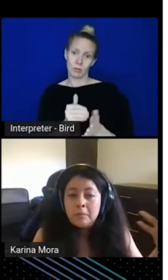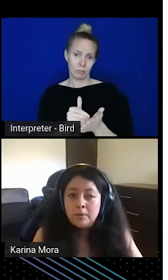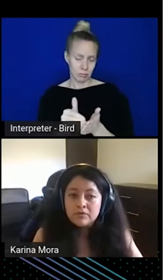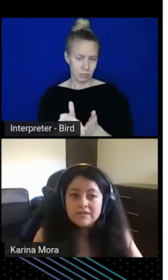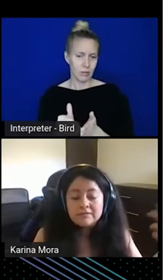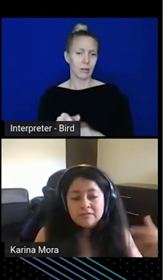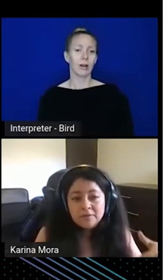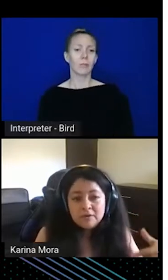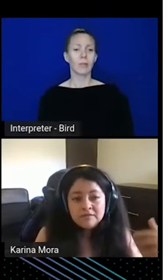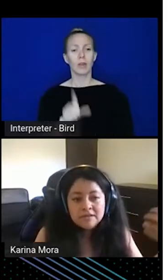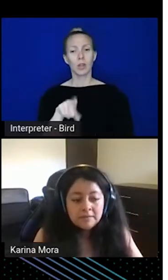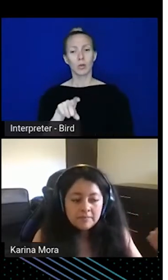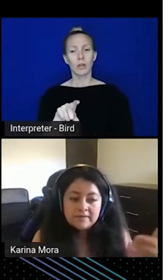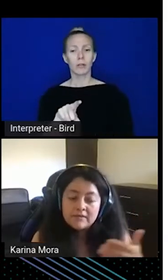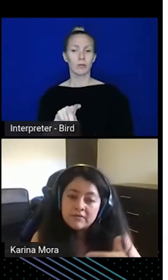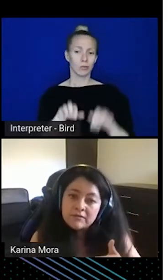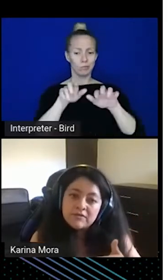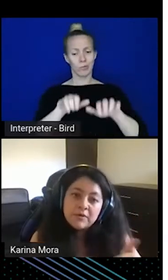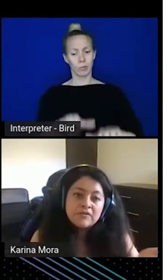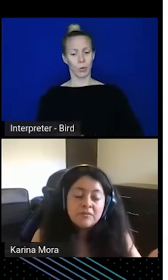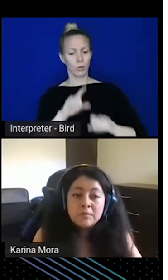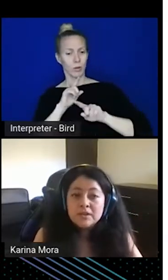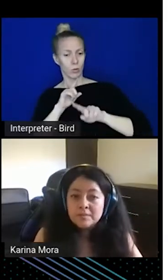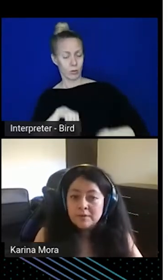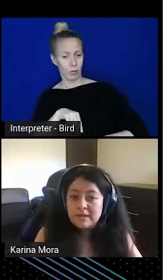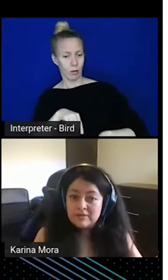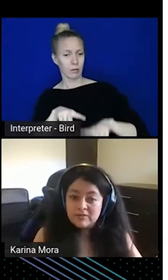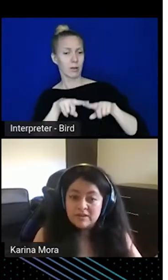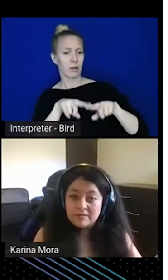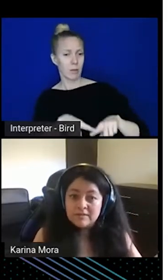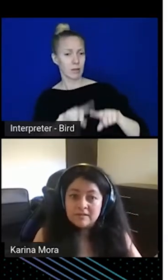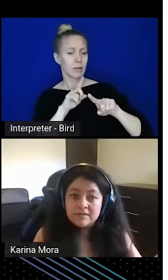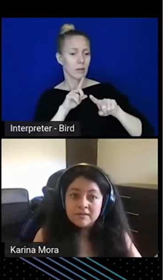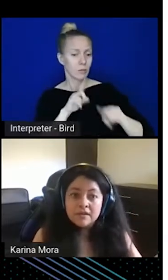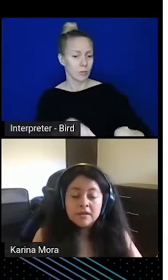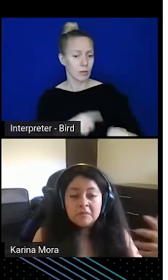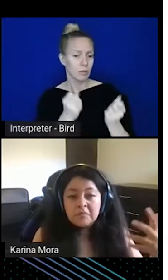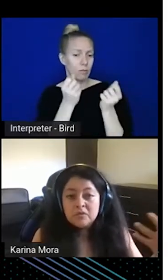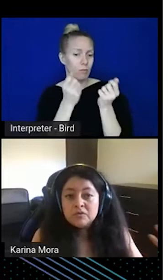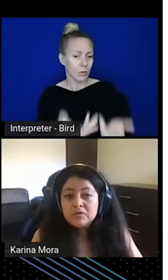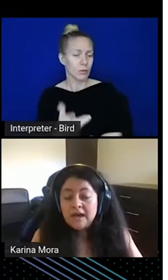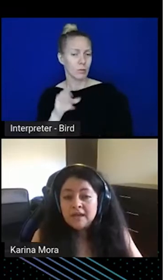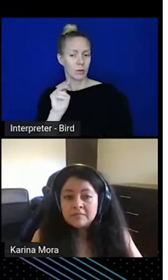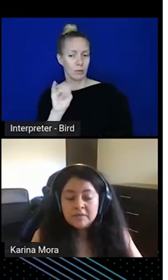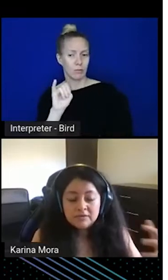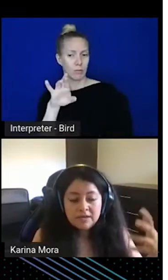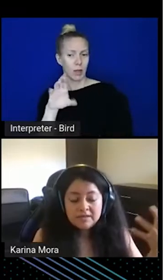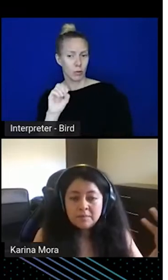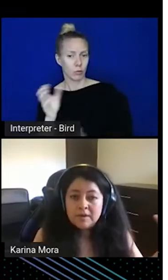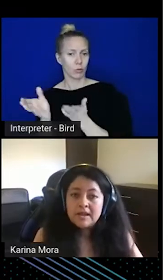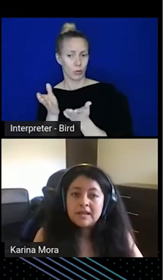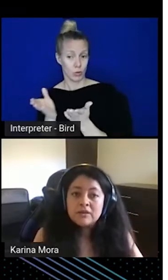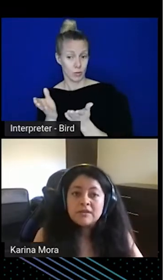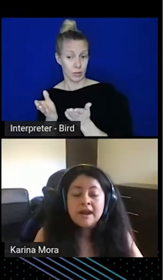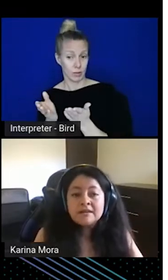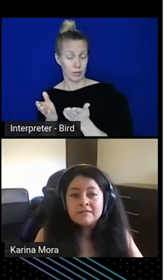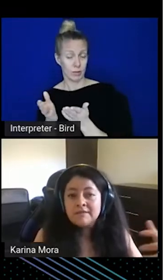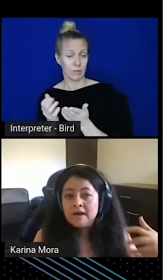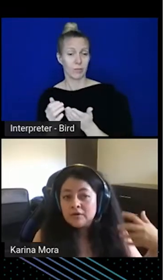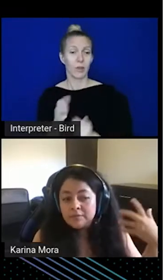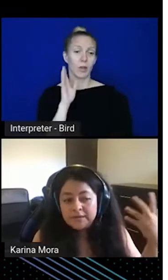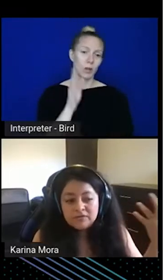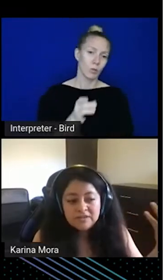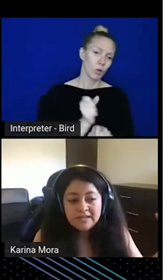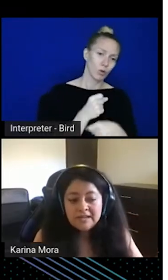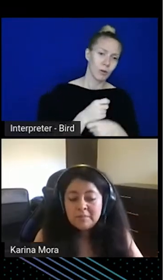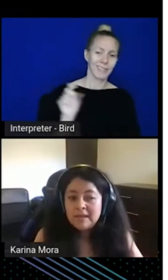is compose a response based on the response of multiple microservices. You do that by creating probably another